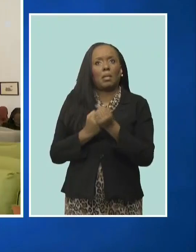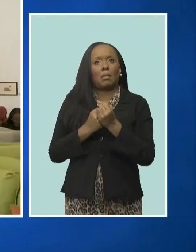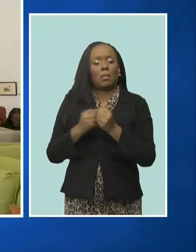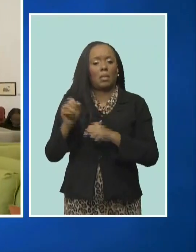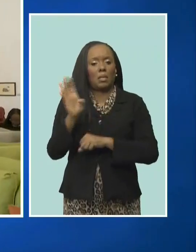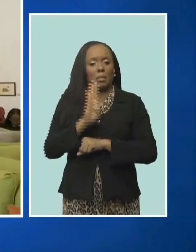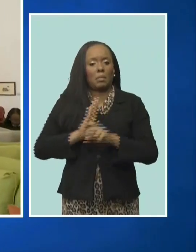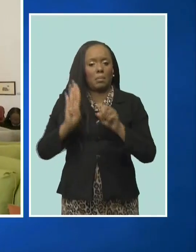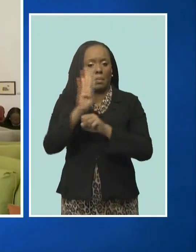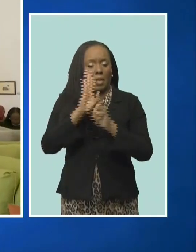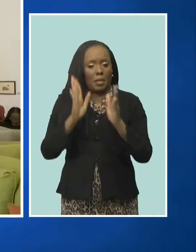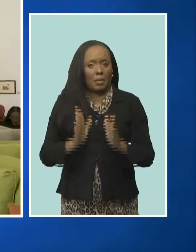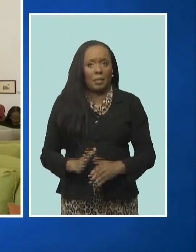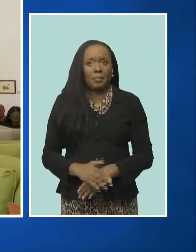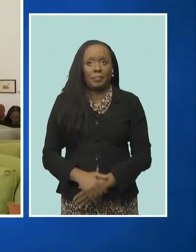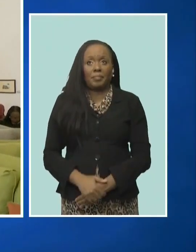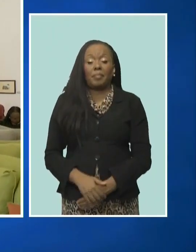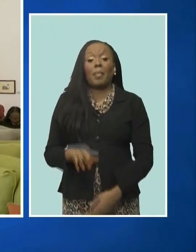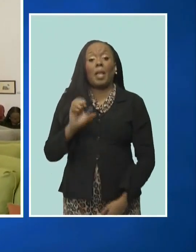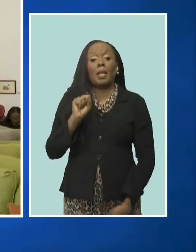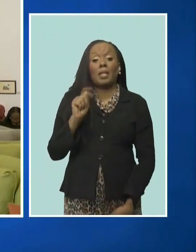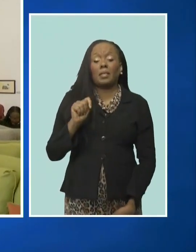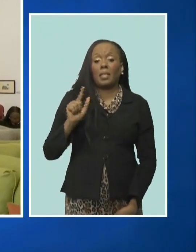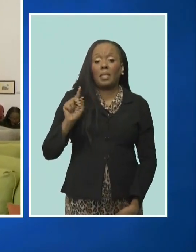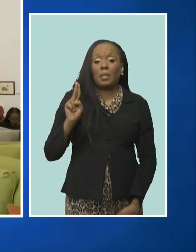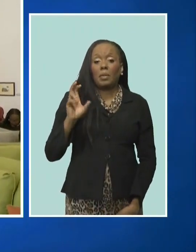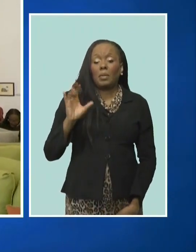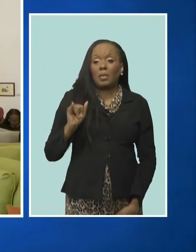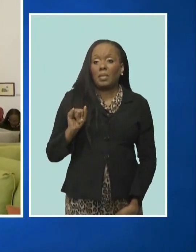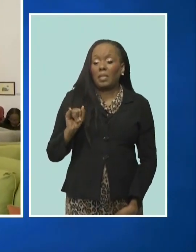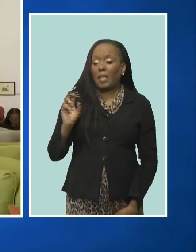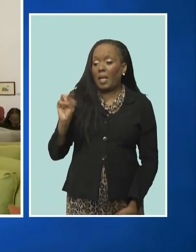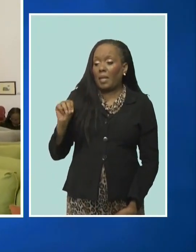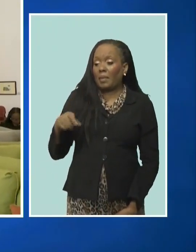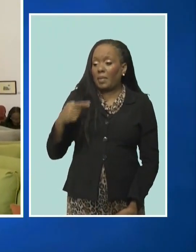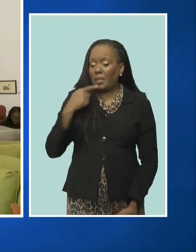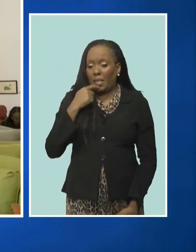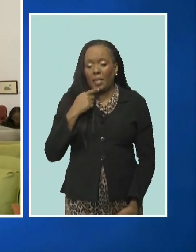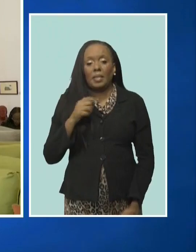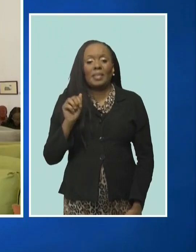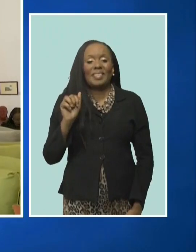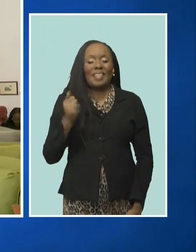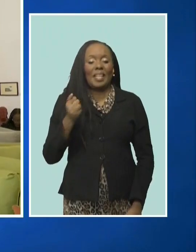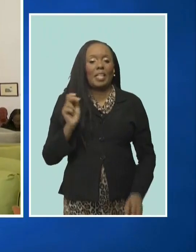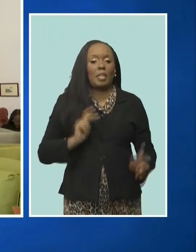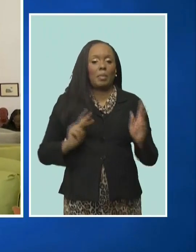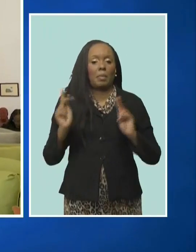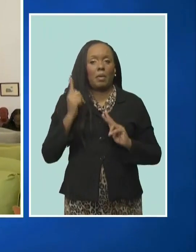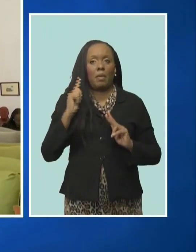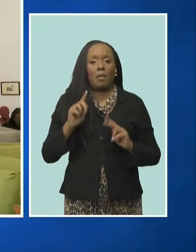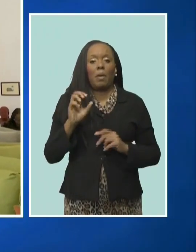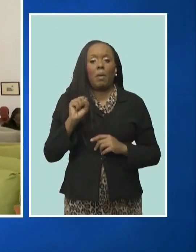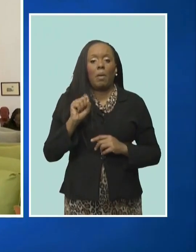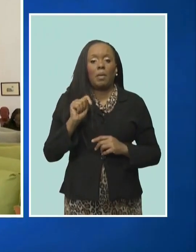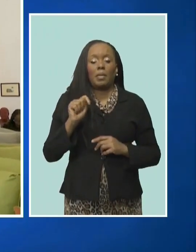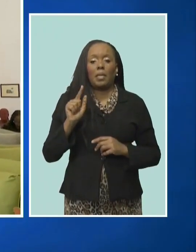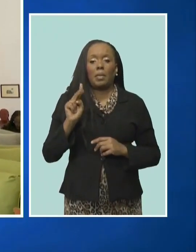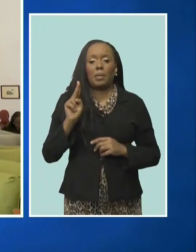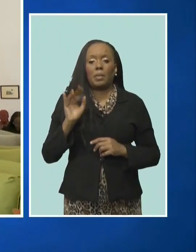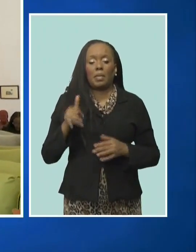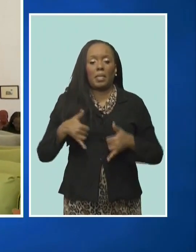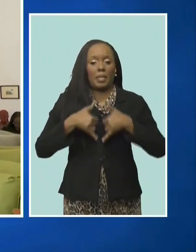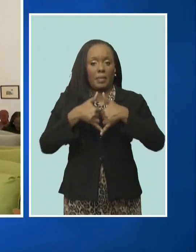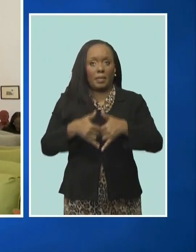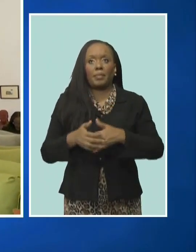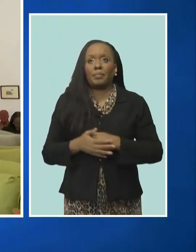country. Member of Parliament for St. Lucie, Peter Phillips, says the 10 awardees have been very valuable to the parish. There were years that they worked, I